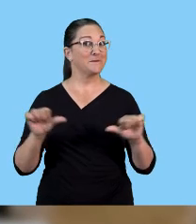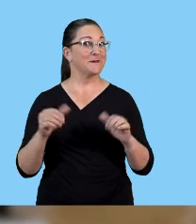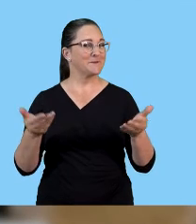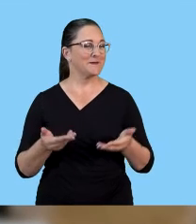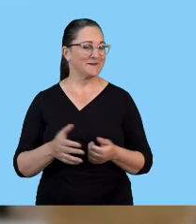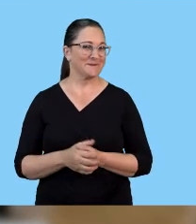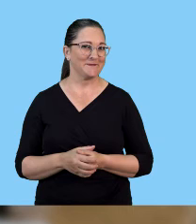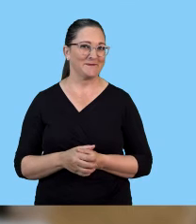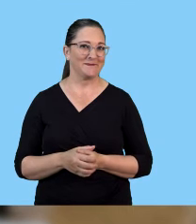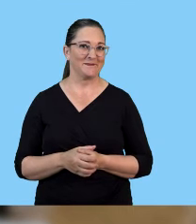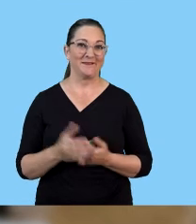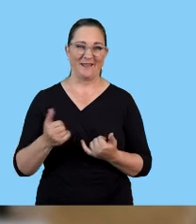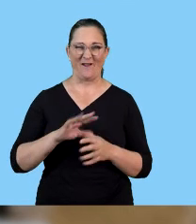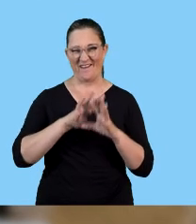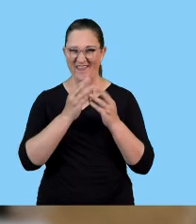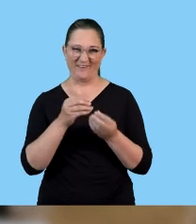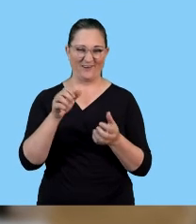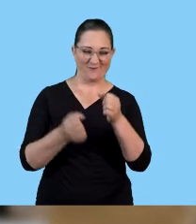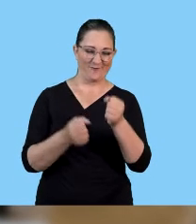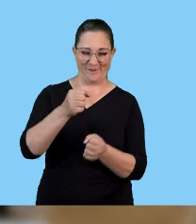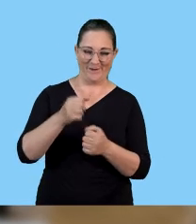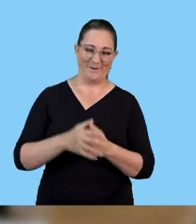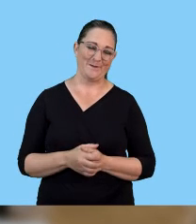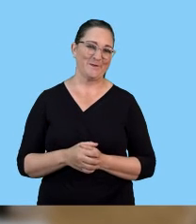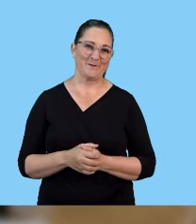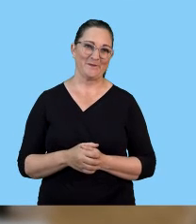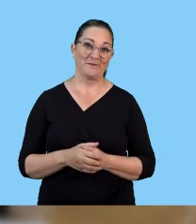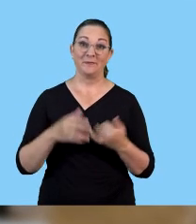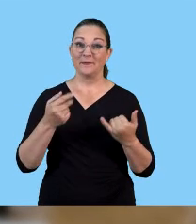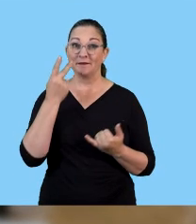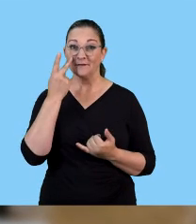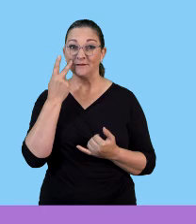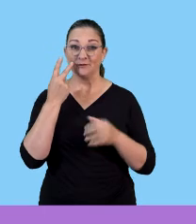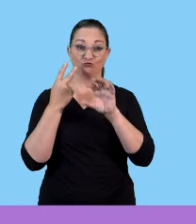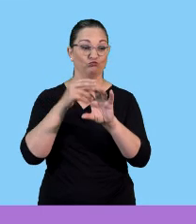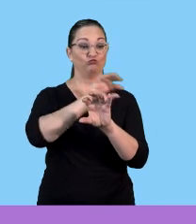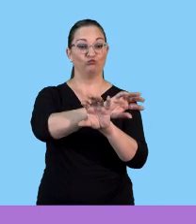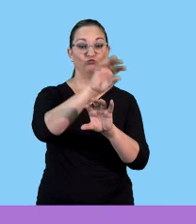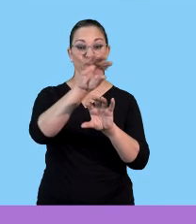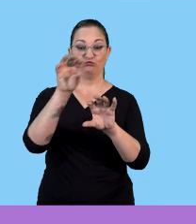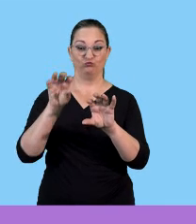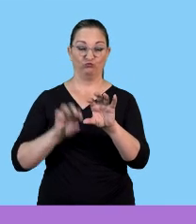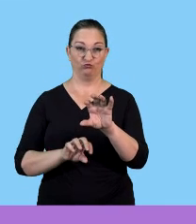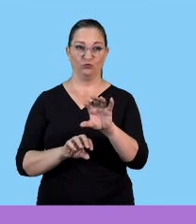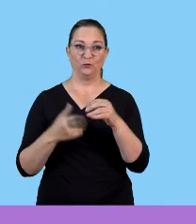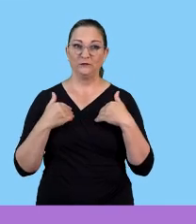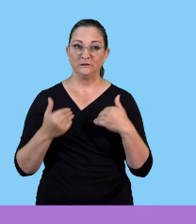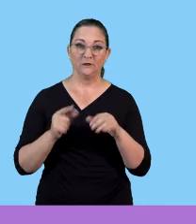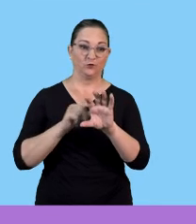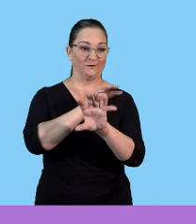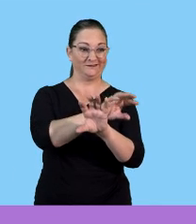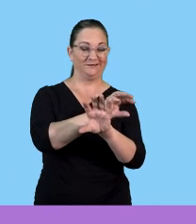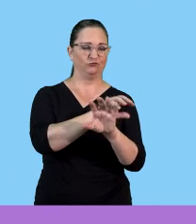And welcome back, everyone. Let me wrap things up. So, if we look at what we spoke of, we started with the